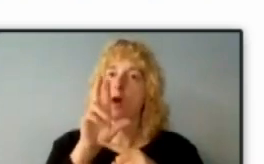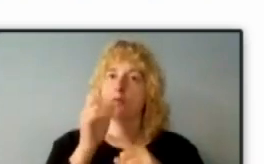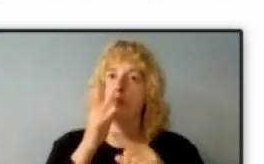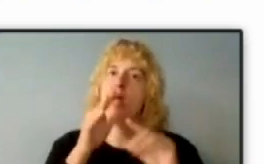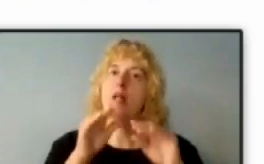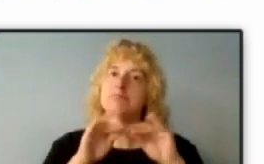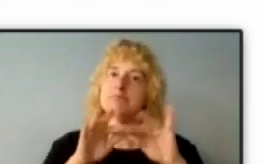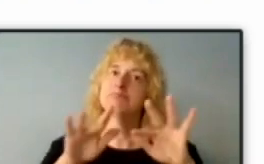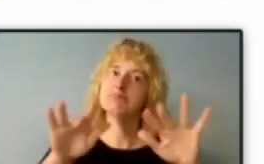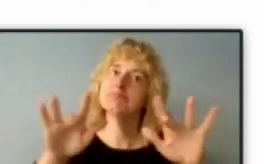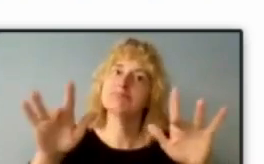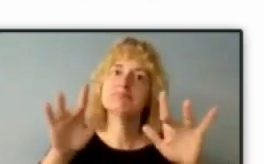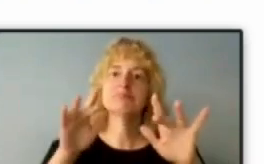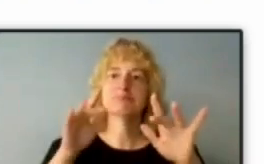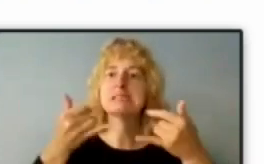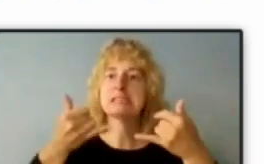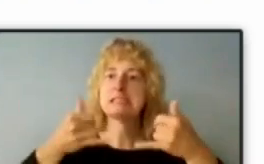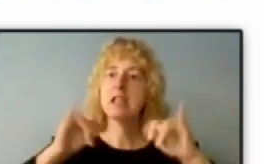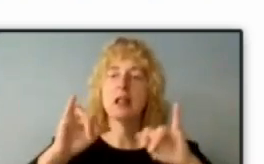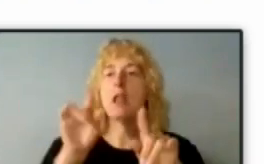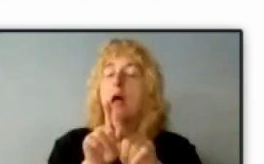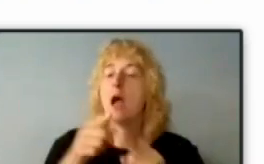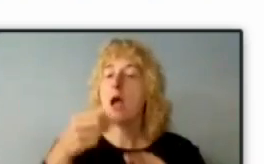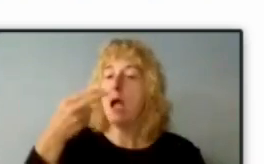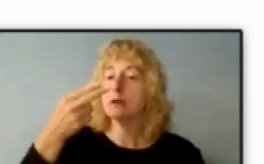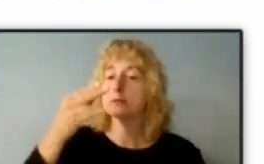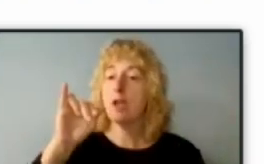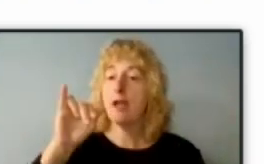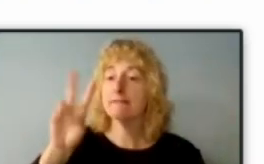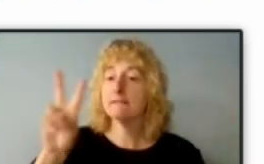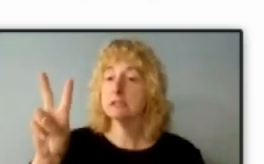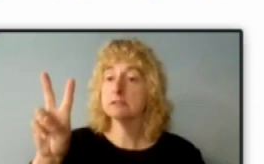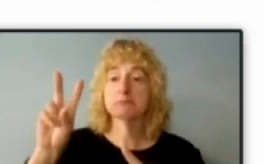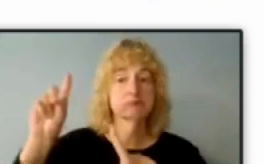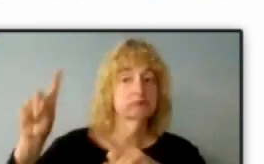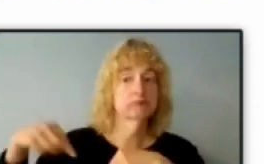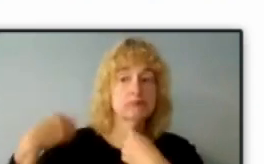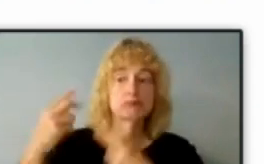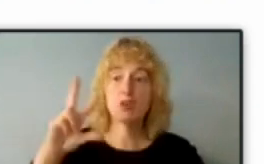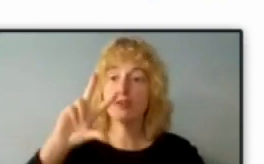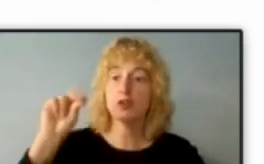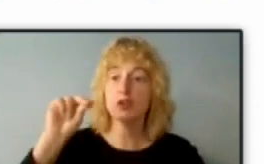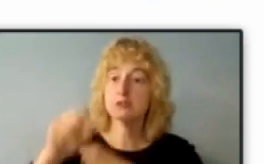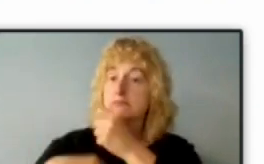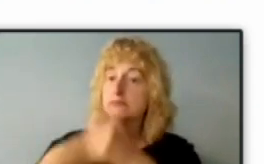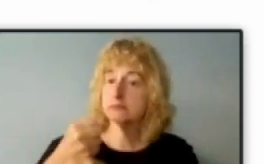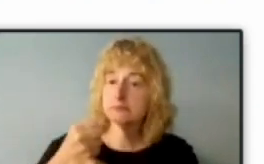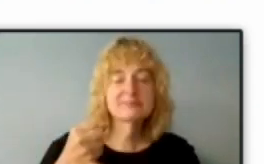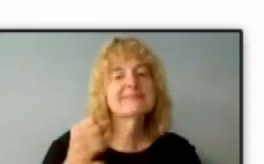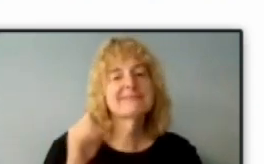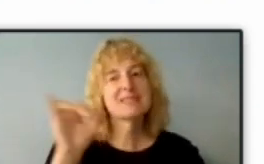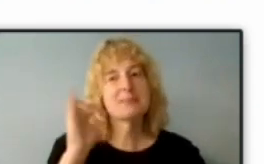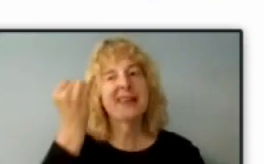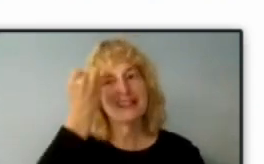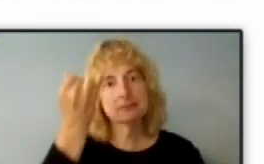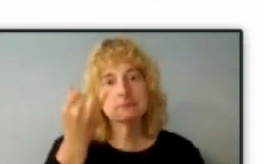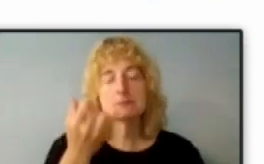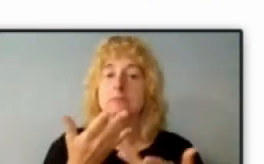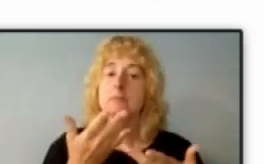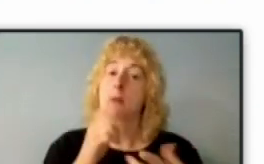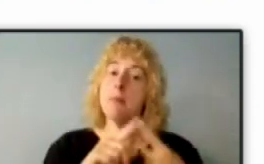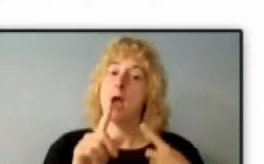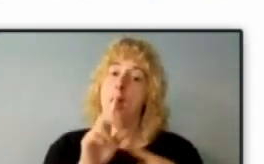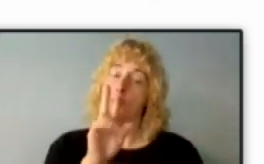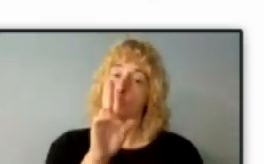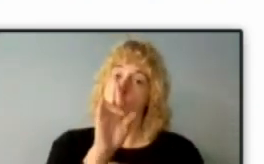last 30 years. So this simply shows you the risk factors as our governments look at what to declare as